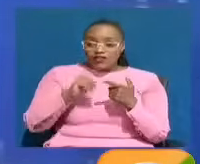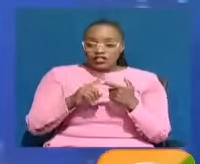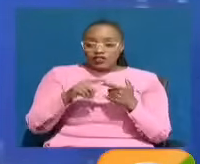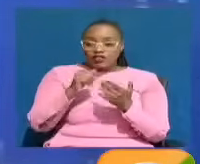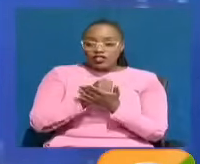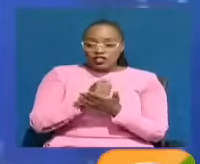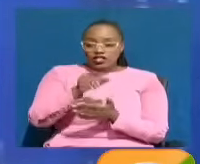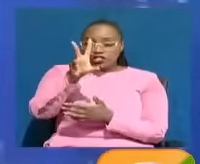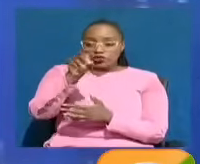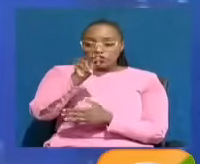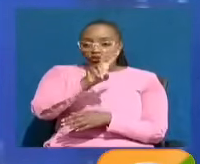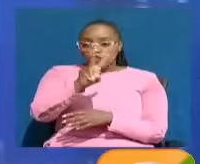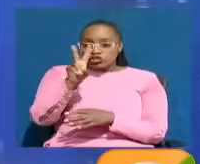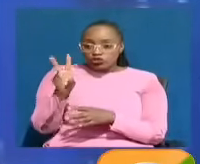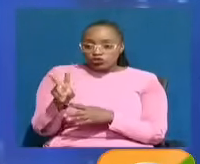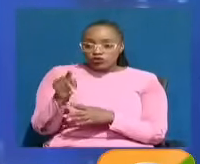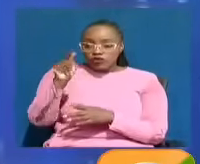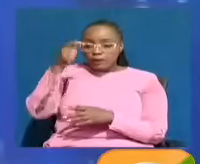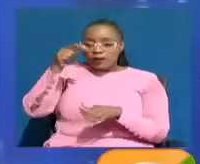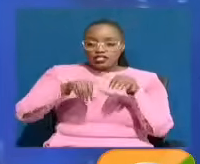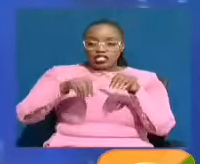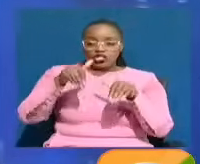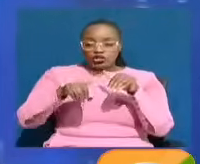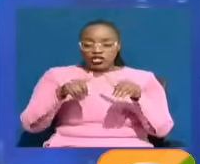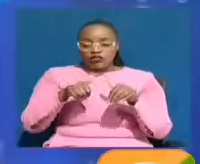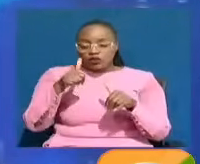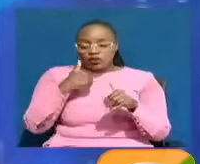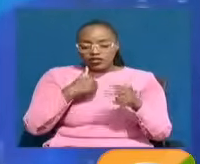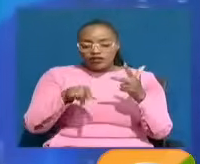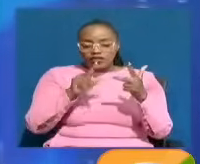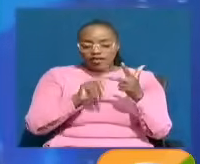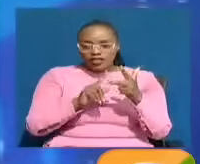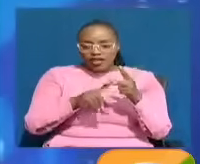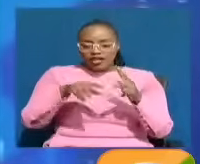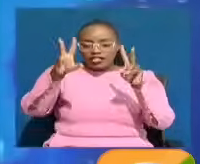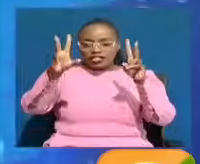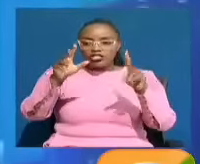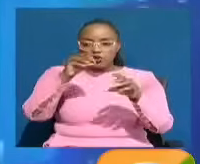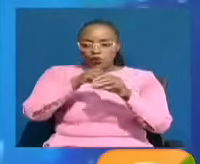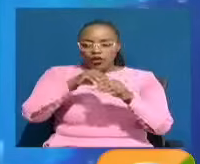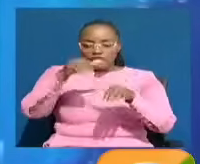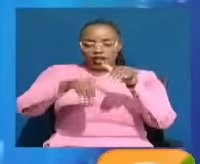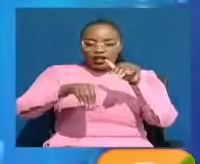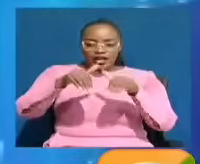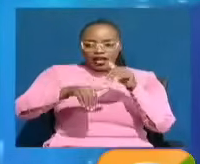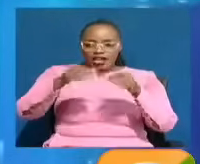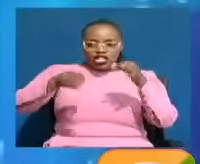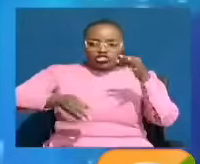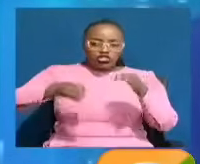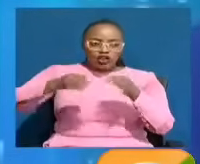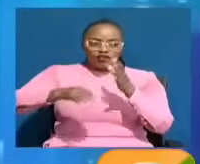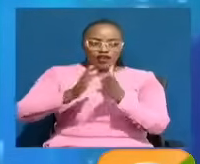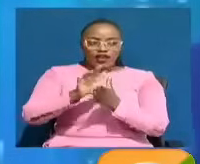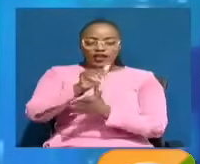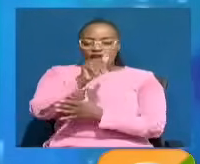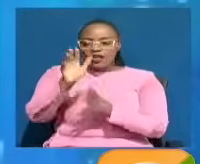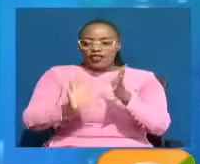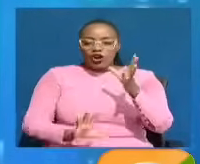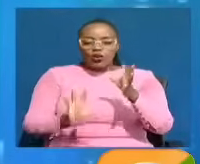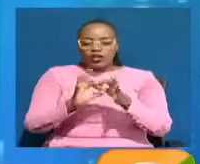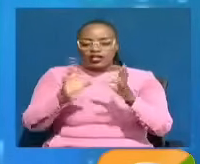the 2022 presidential election. This is the third issue within electoral justice and other related